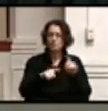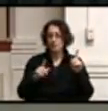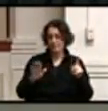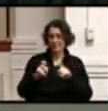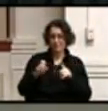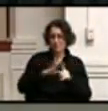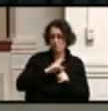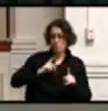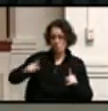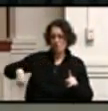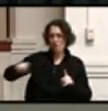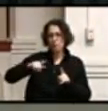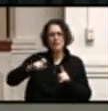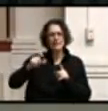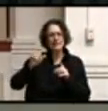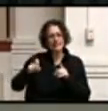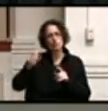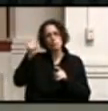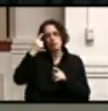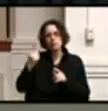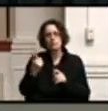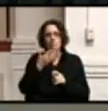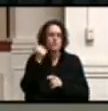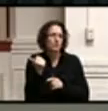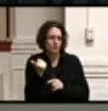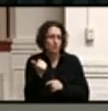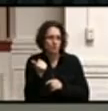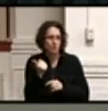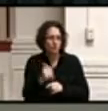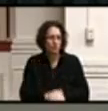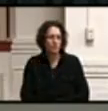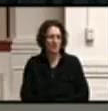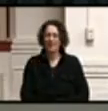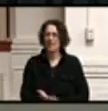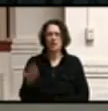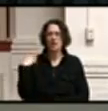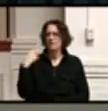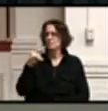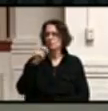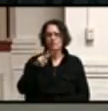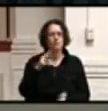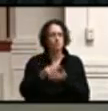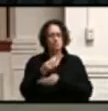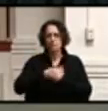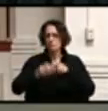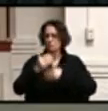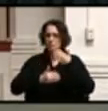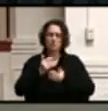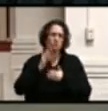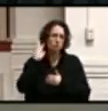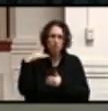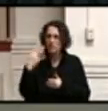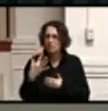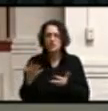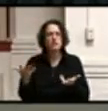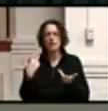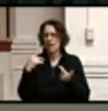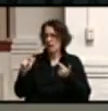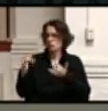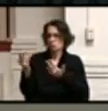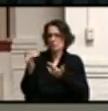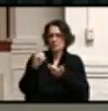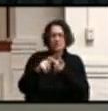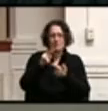understanding so that we come, you know, we're not doing what we did, and it's not our fault that we did it, what we did, that we had to wait till November, because that's just